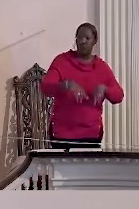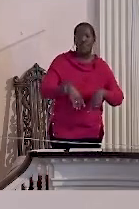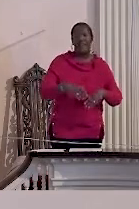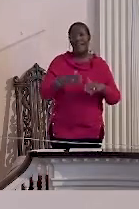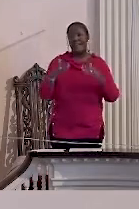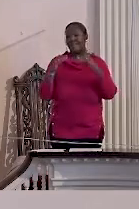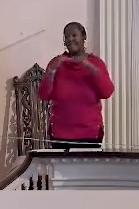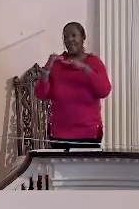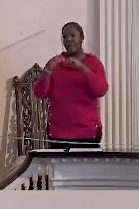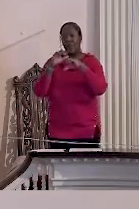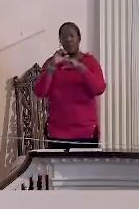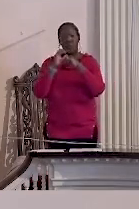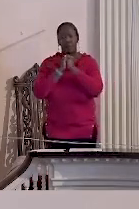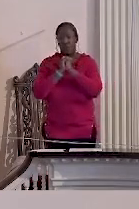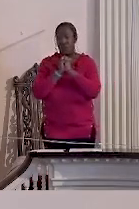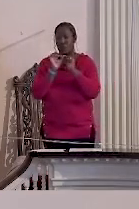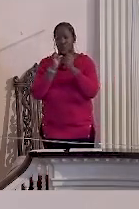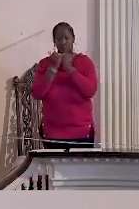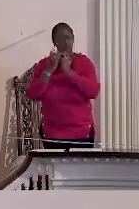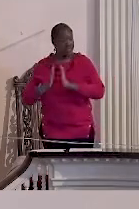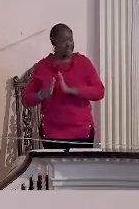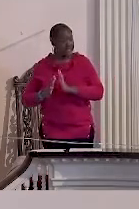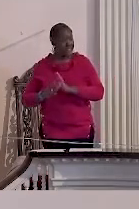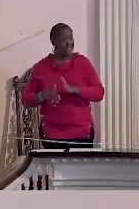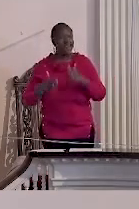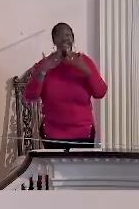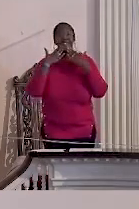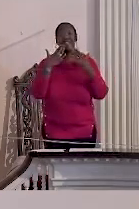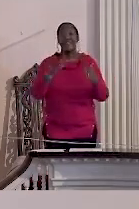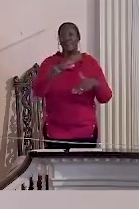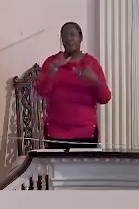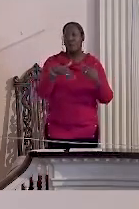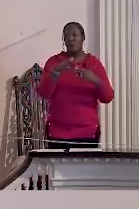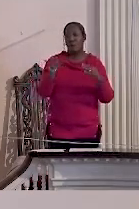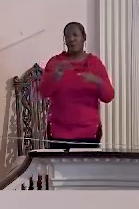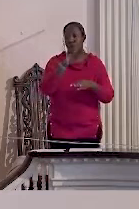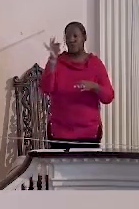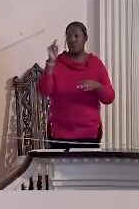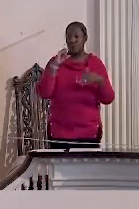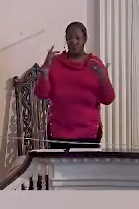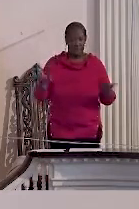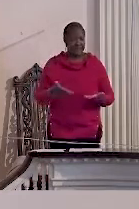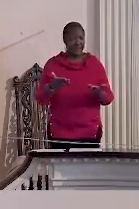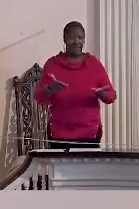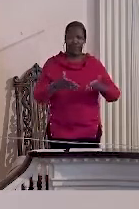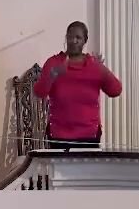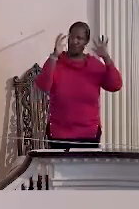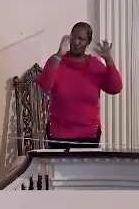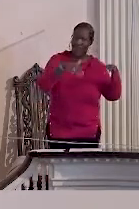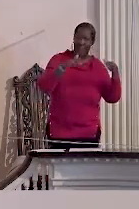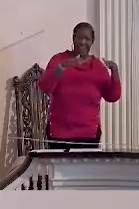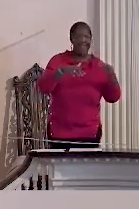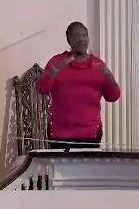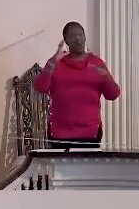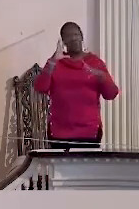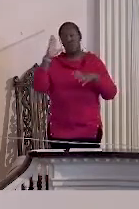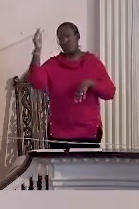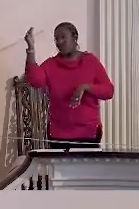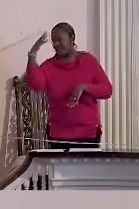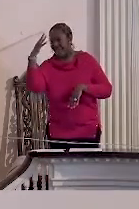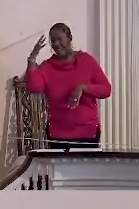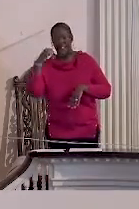worship associates. Thank you, All Souls, for being here, rain or shine, during protests